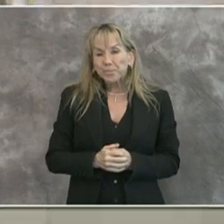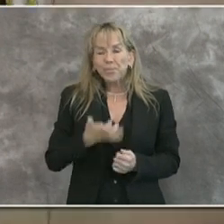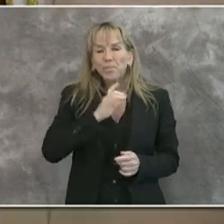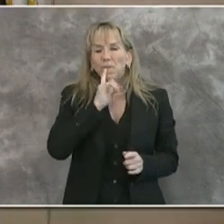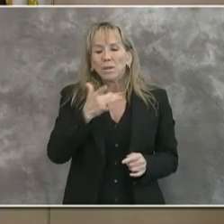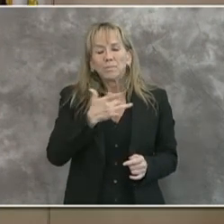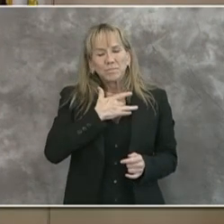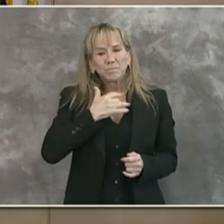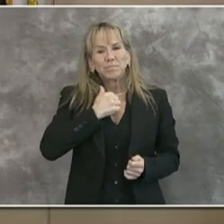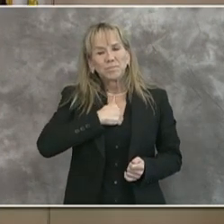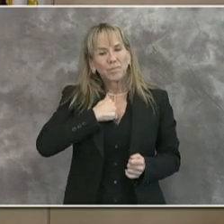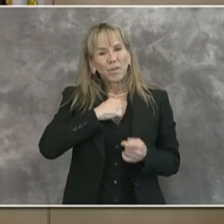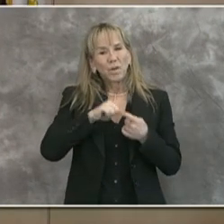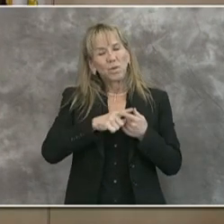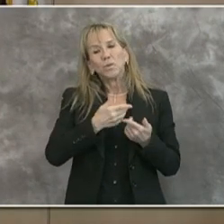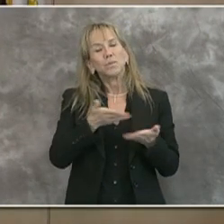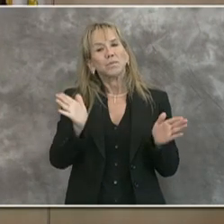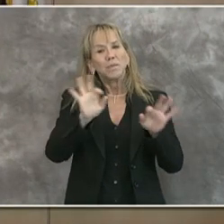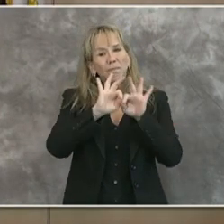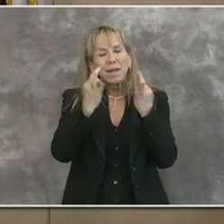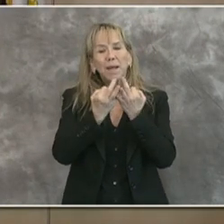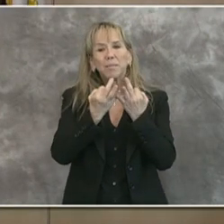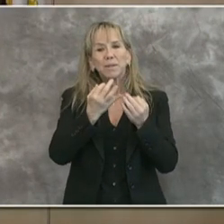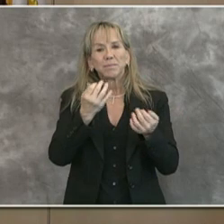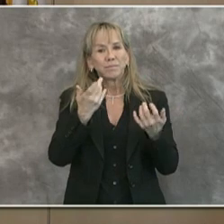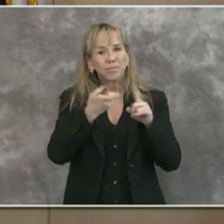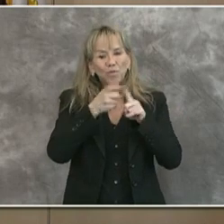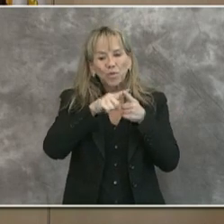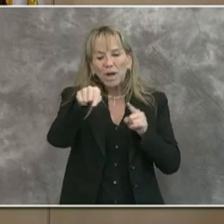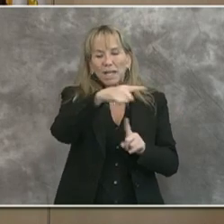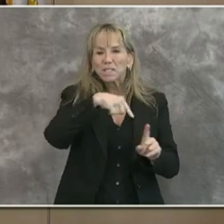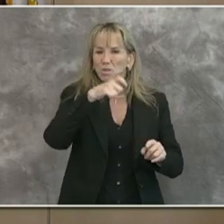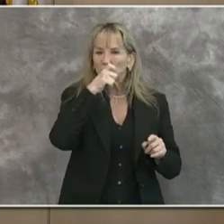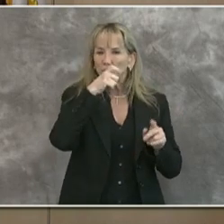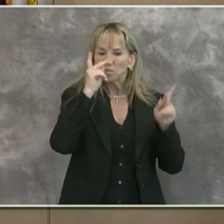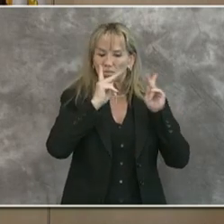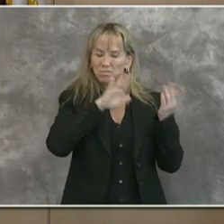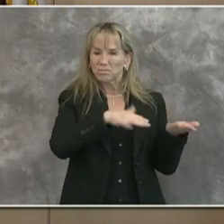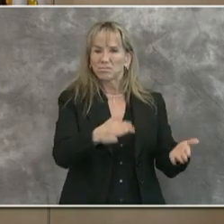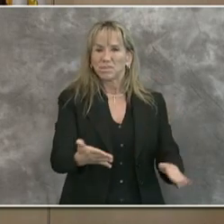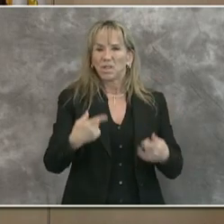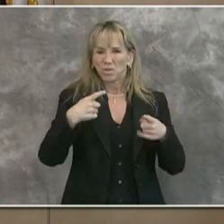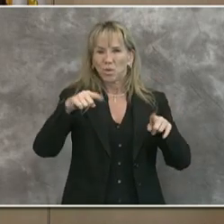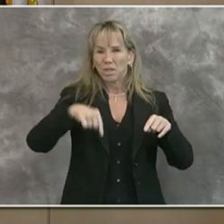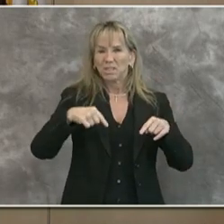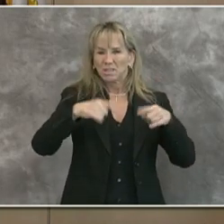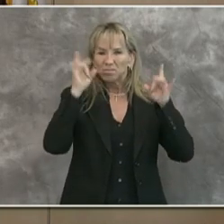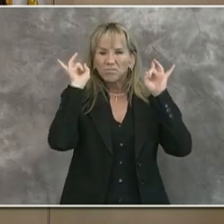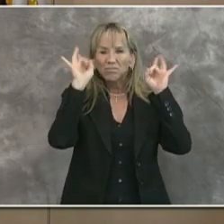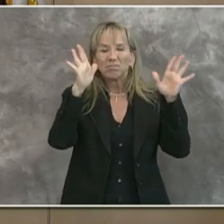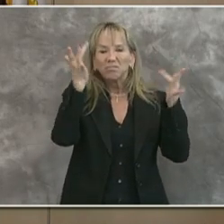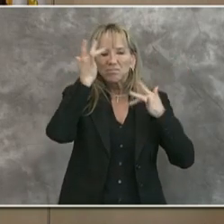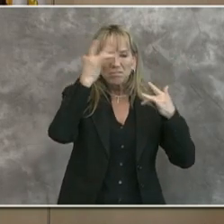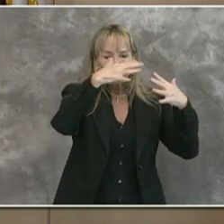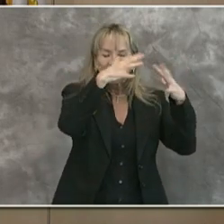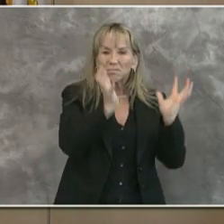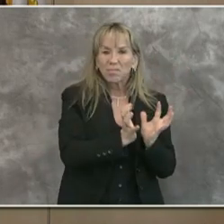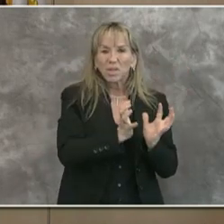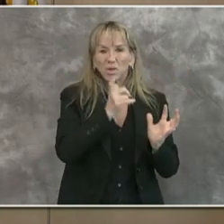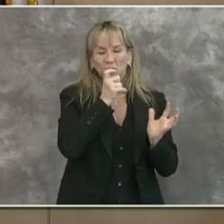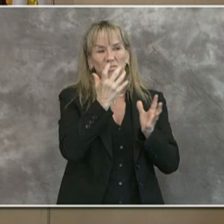sincerest sympathies go out to the family and friends of all of the individuals during this pandemic who have been lost